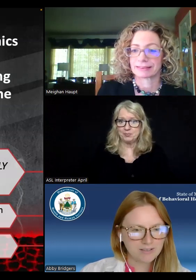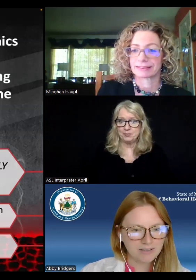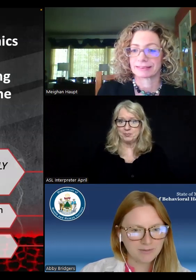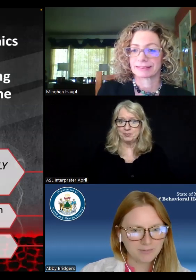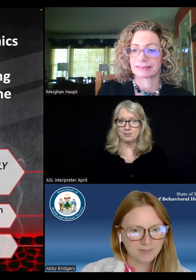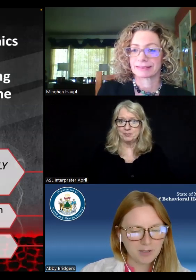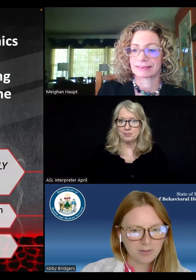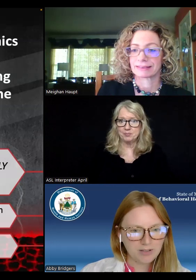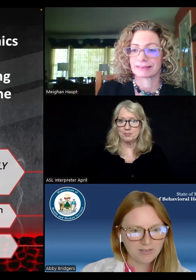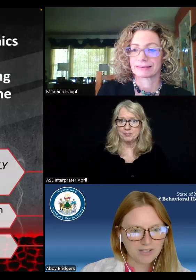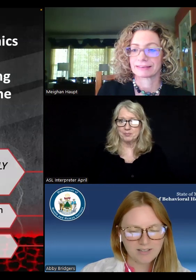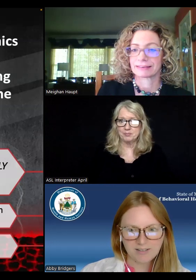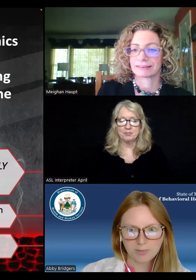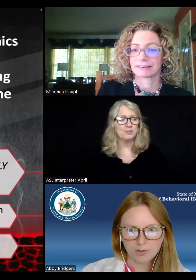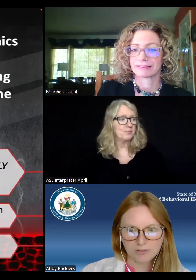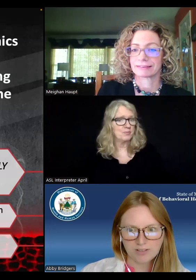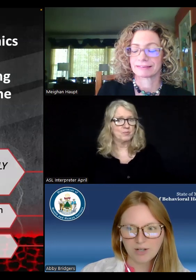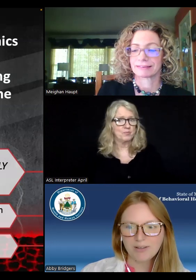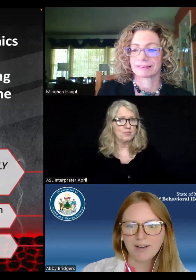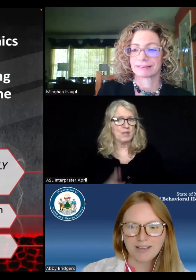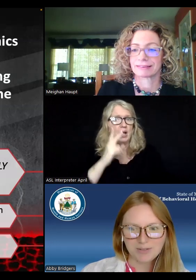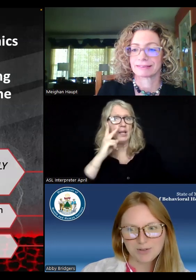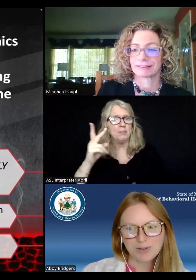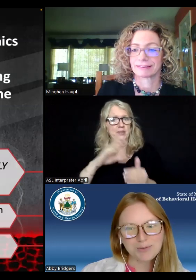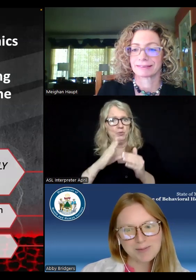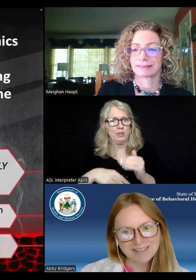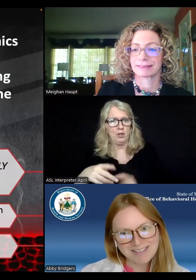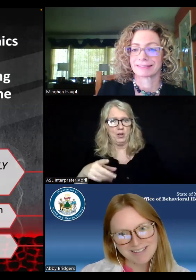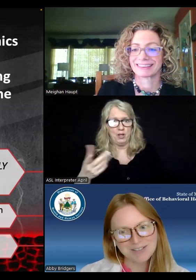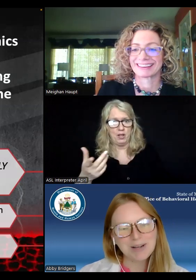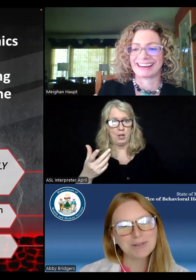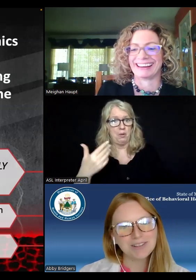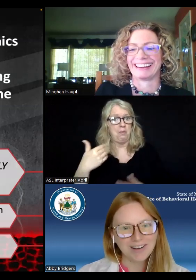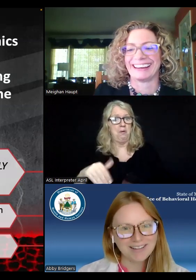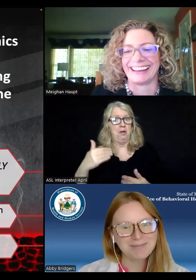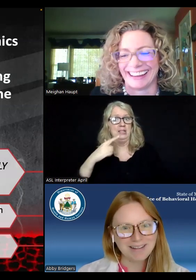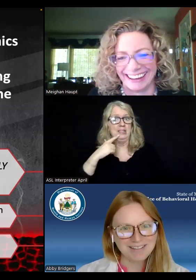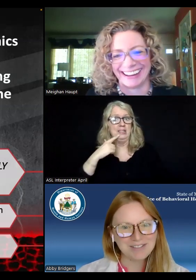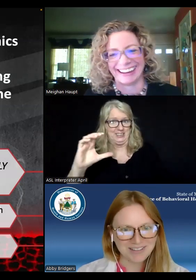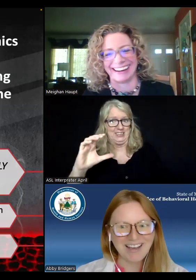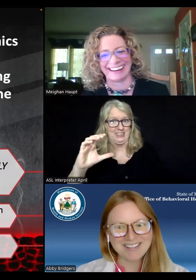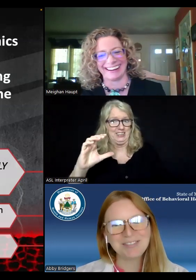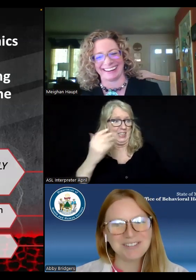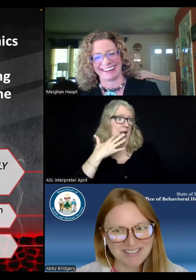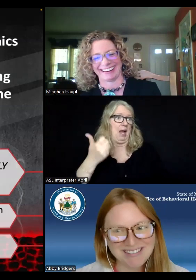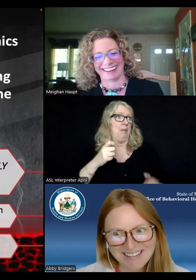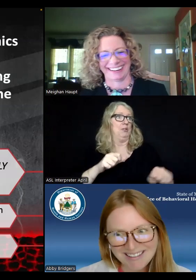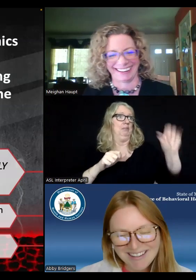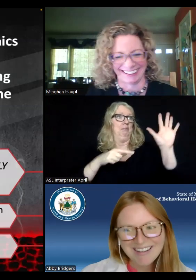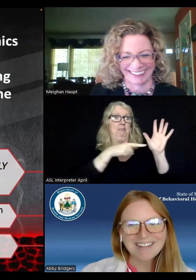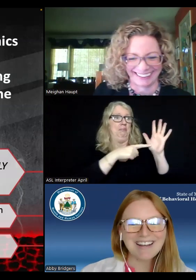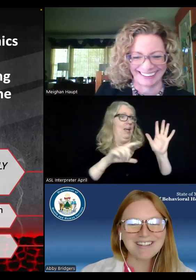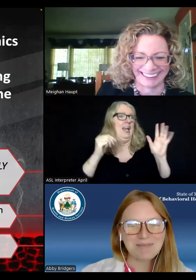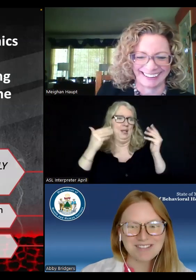Let's see. Maybe, can I see the poll results? Oh yeah, okay, so it's overwhelmingly C, so I will lock in my initial guess, which is